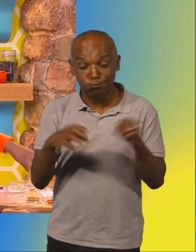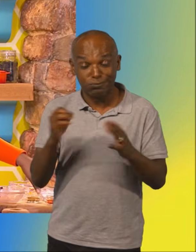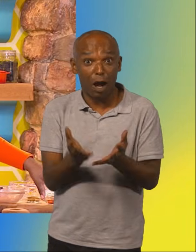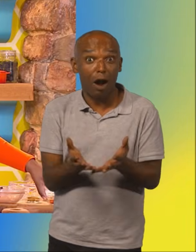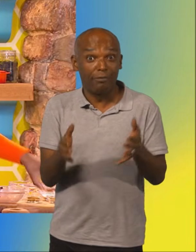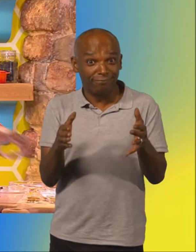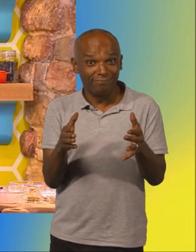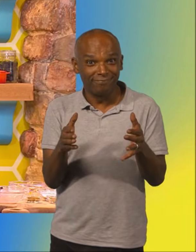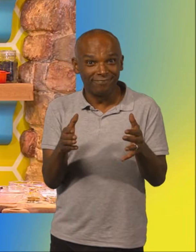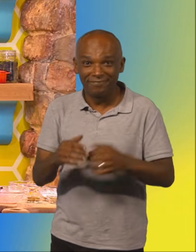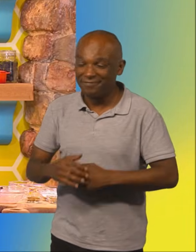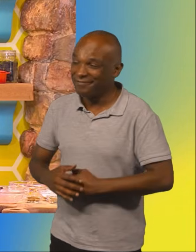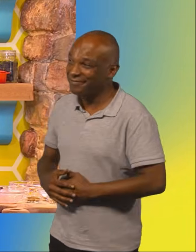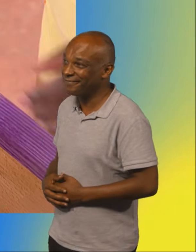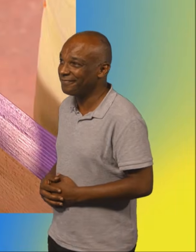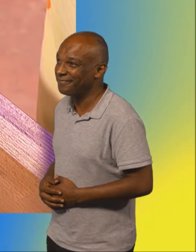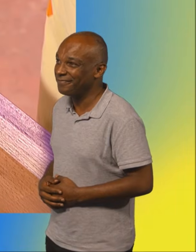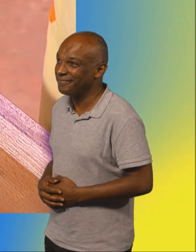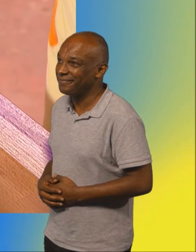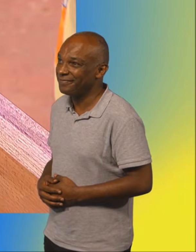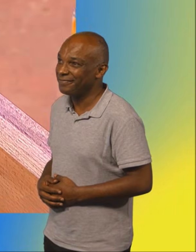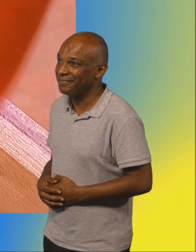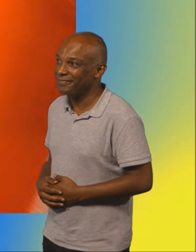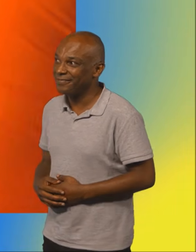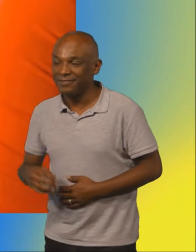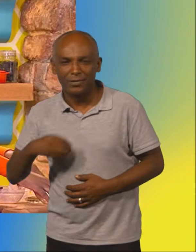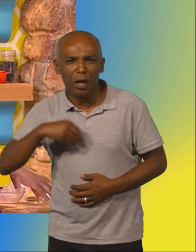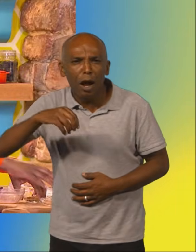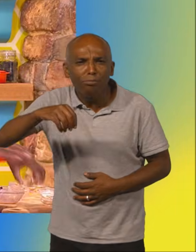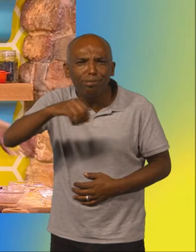Next, we're going to add the paprika,